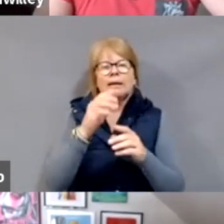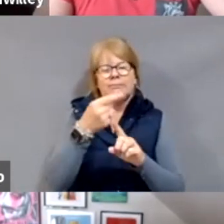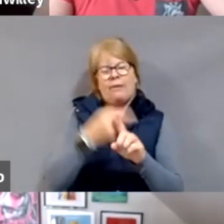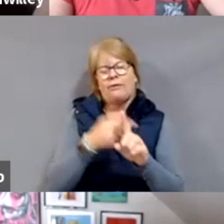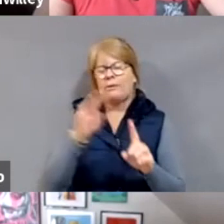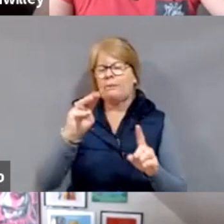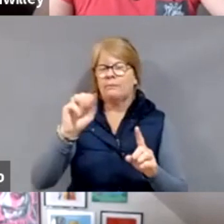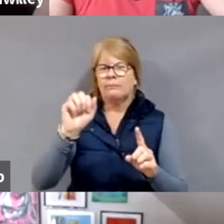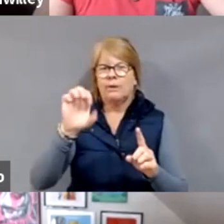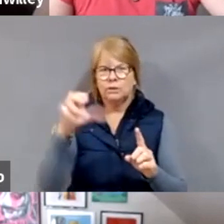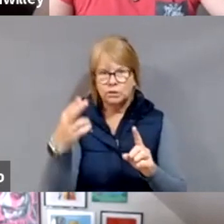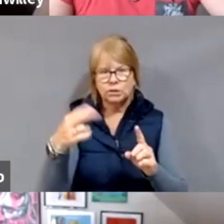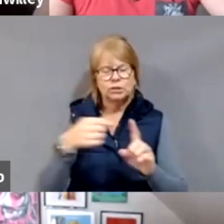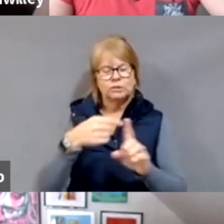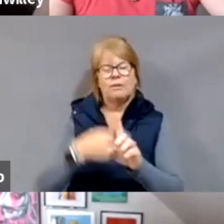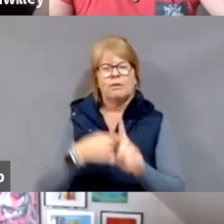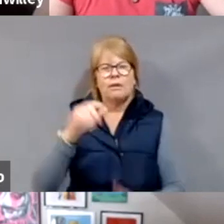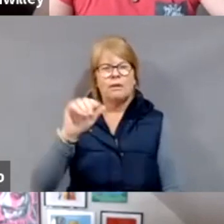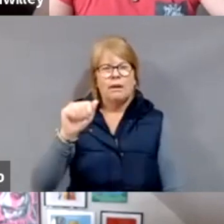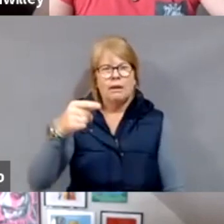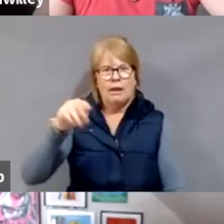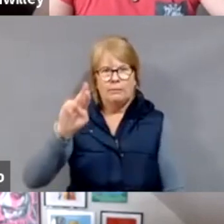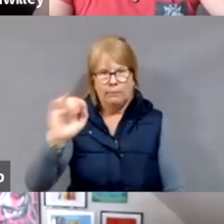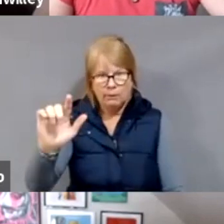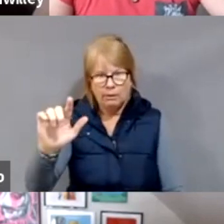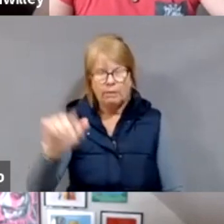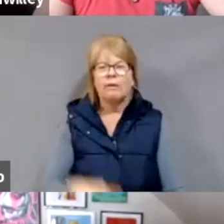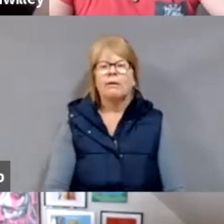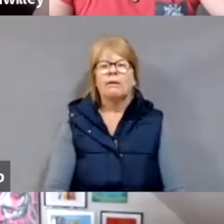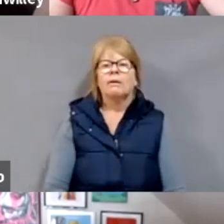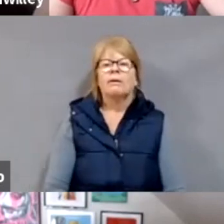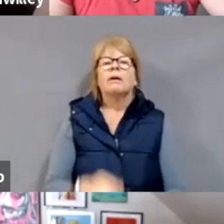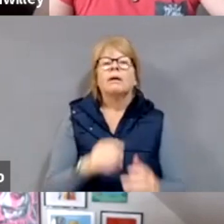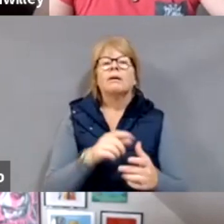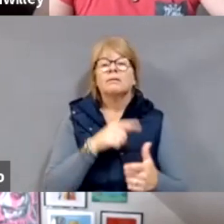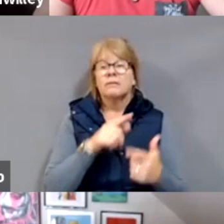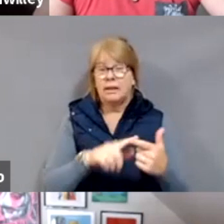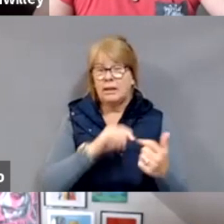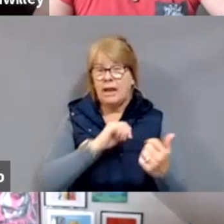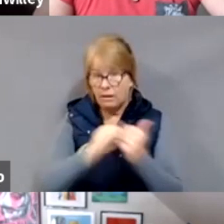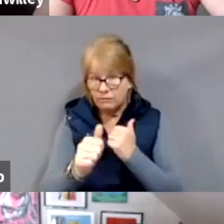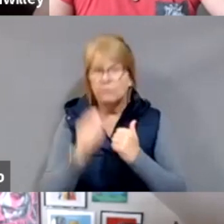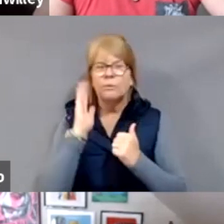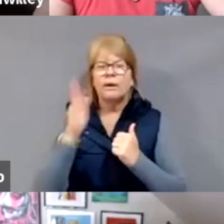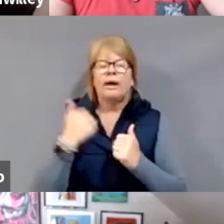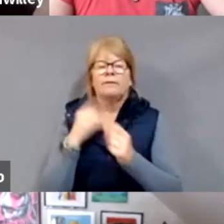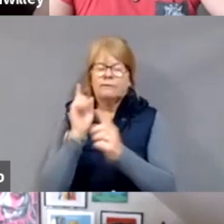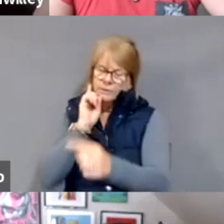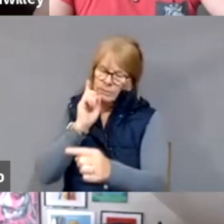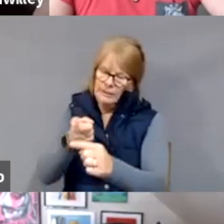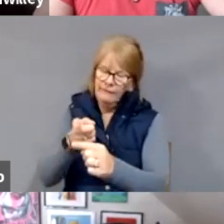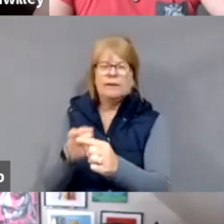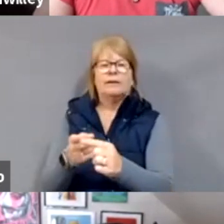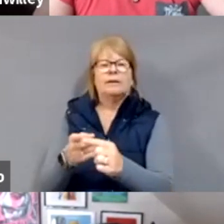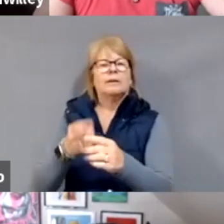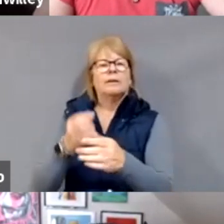usually. And then we do show specific auditions after that. Thanks,